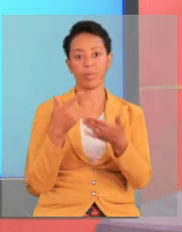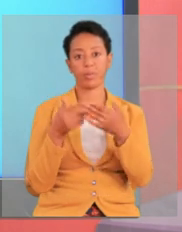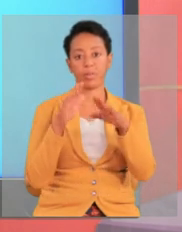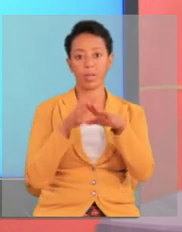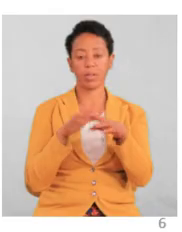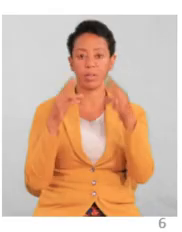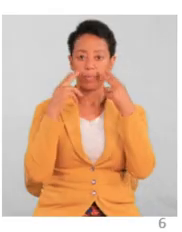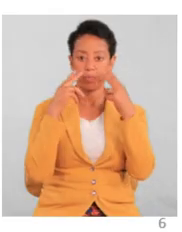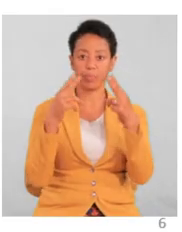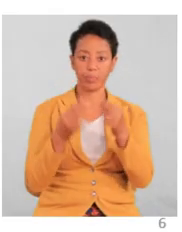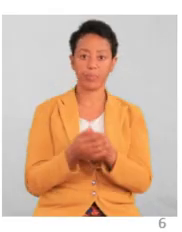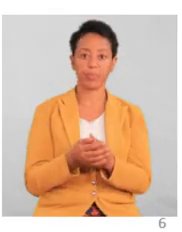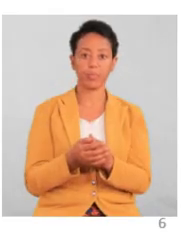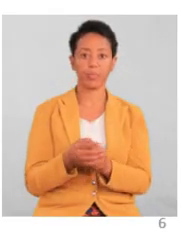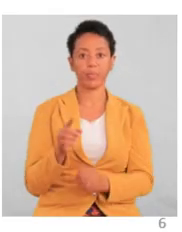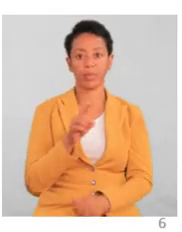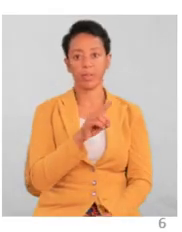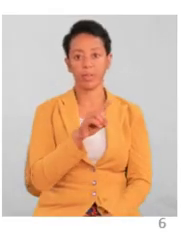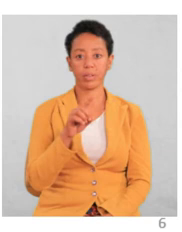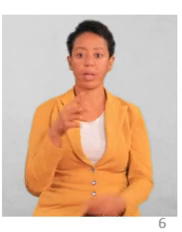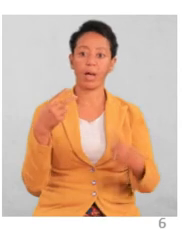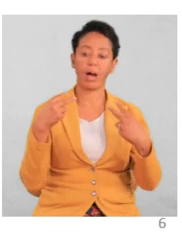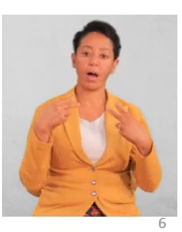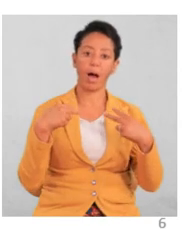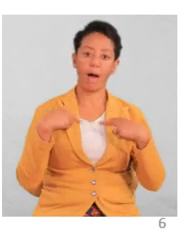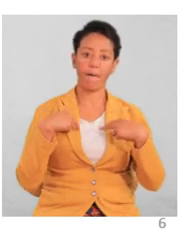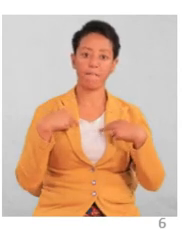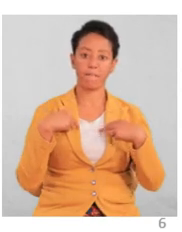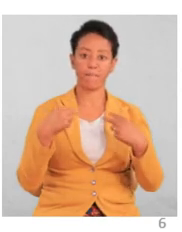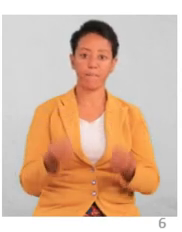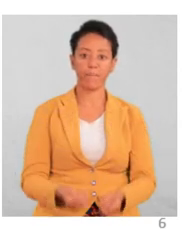now, they have never